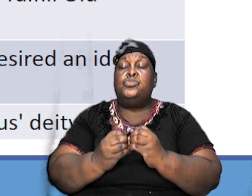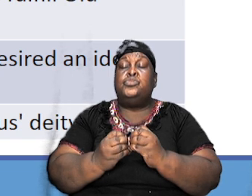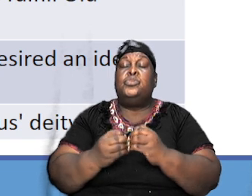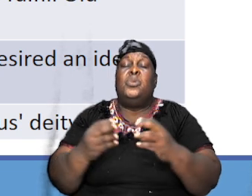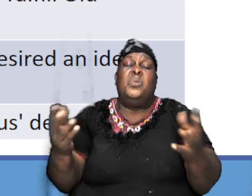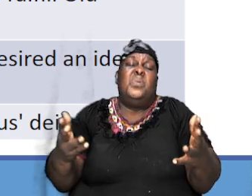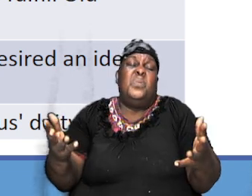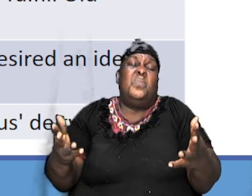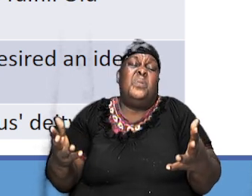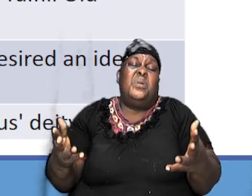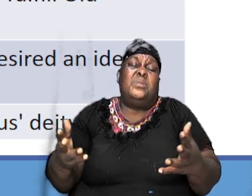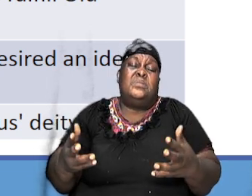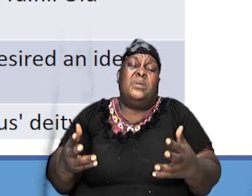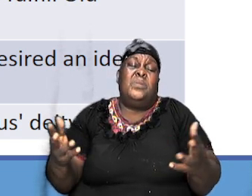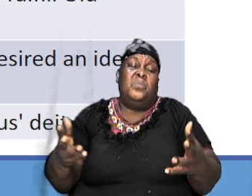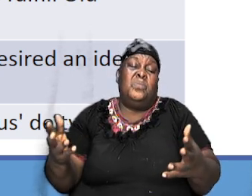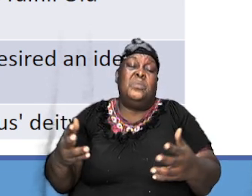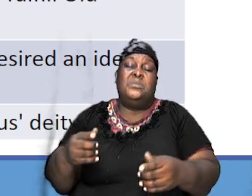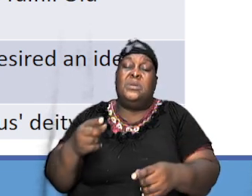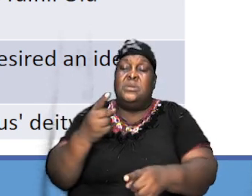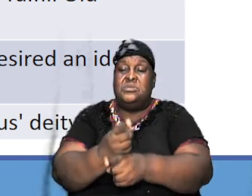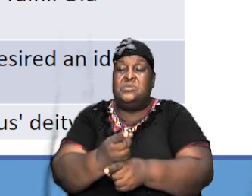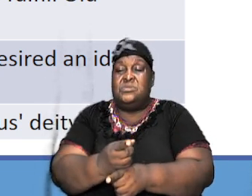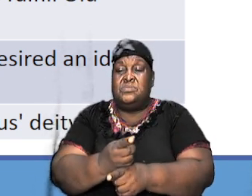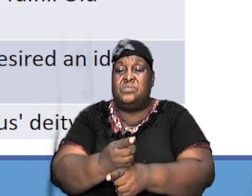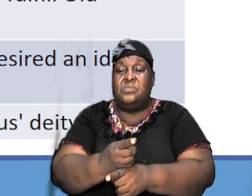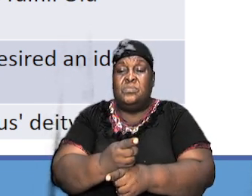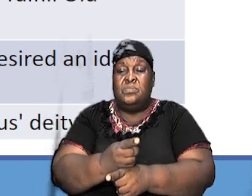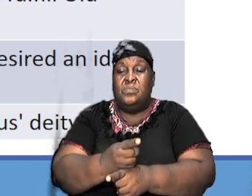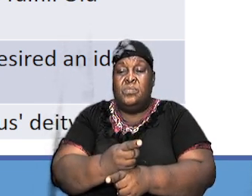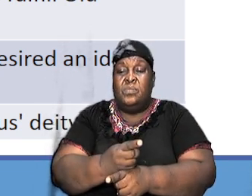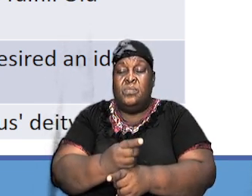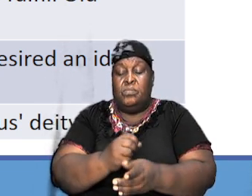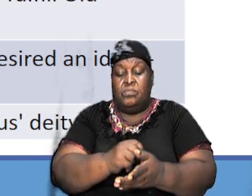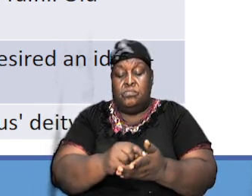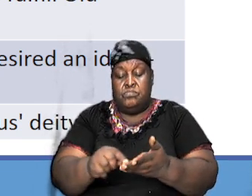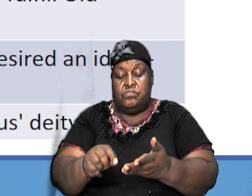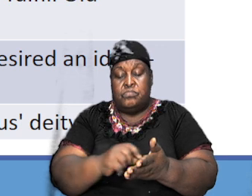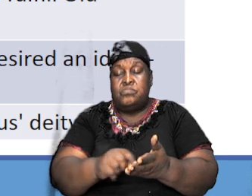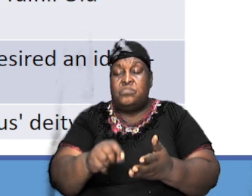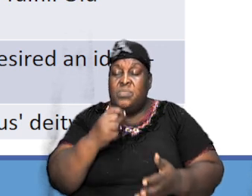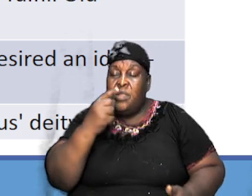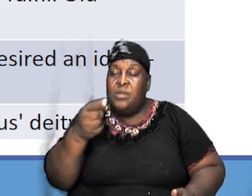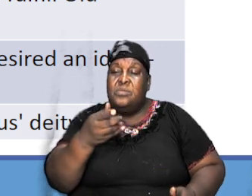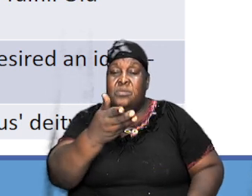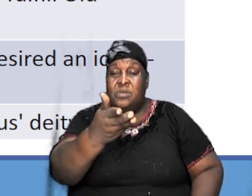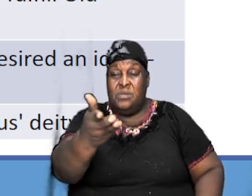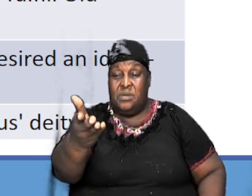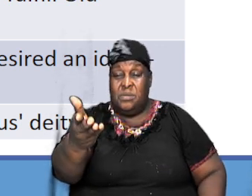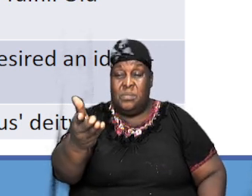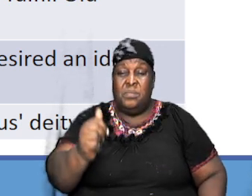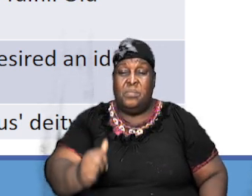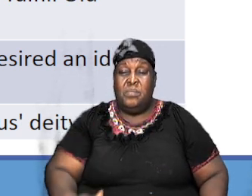what is what and what is the answer. But the writer is saying to them that, look here,